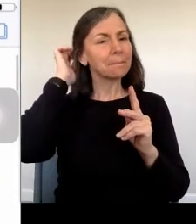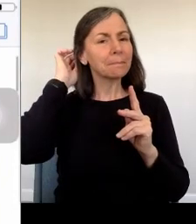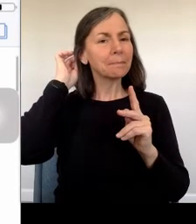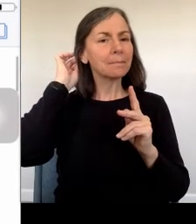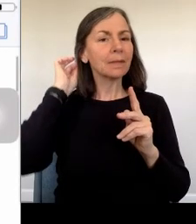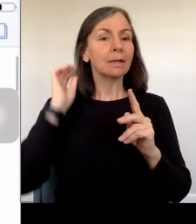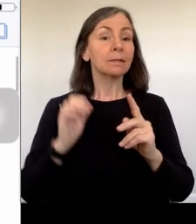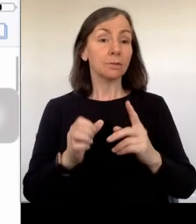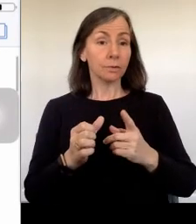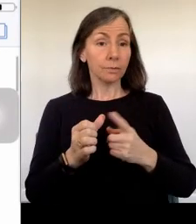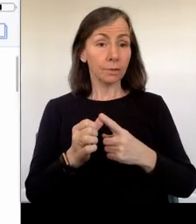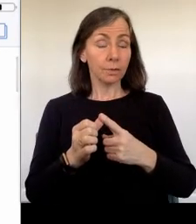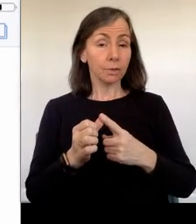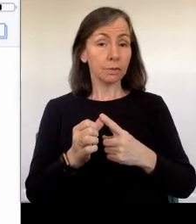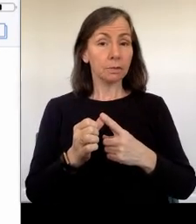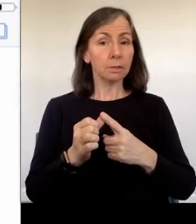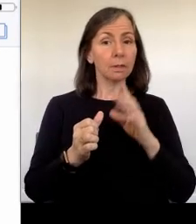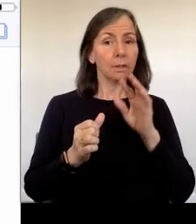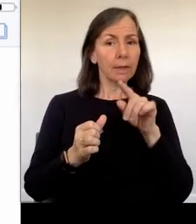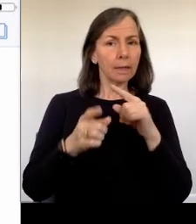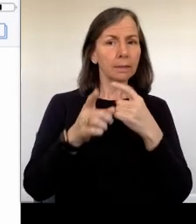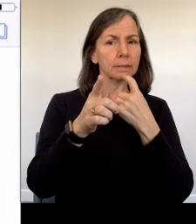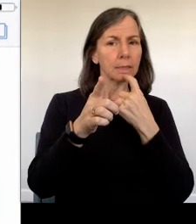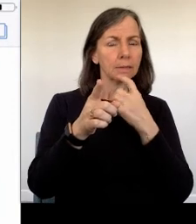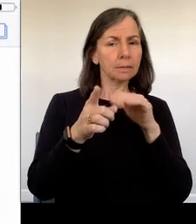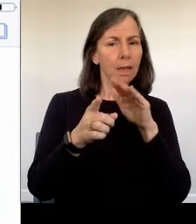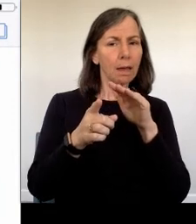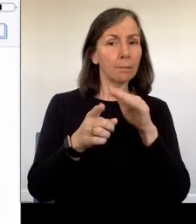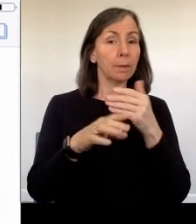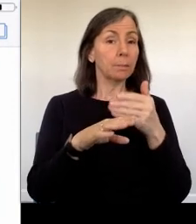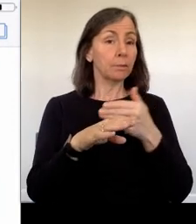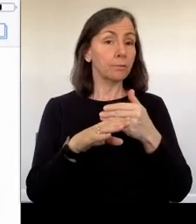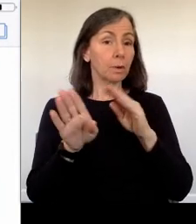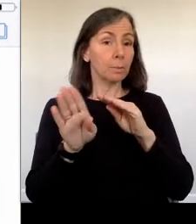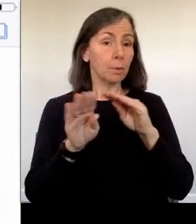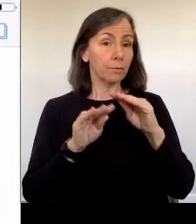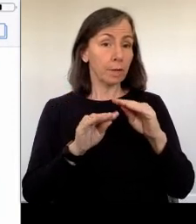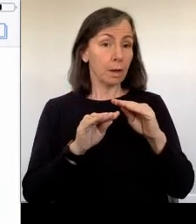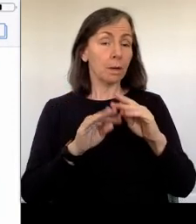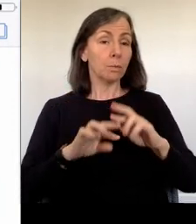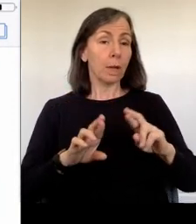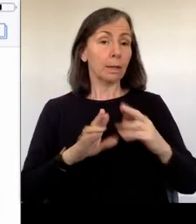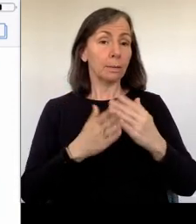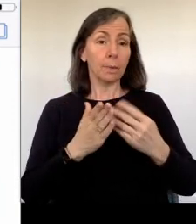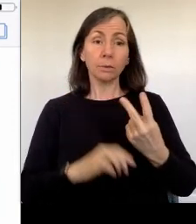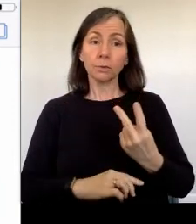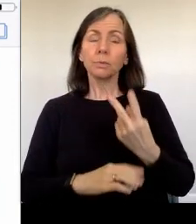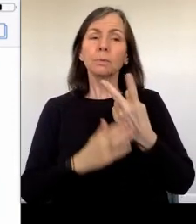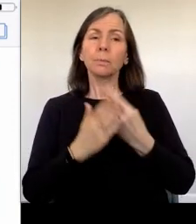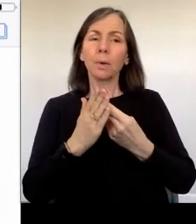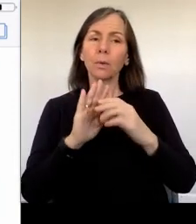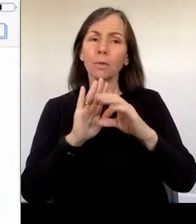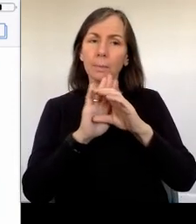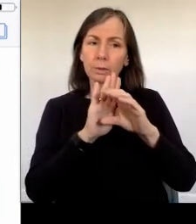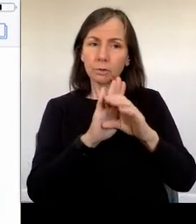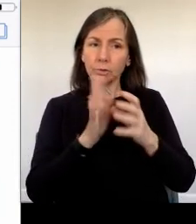So the first thing says, before moving on to part 2, you must have both pictures done with points